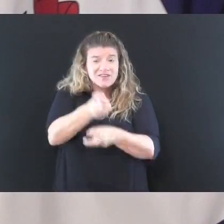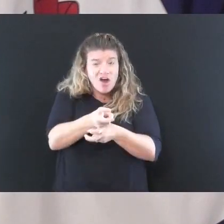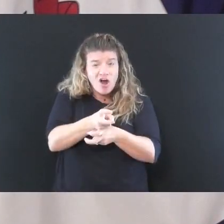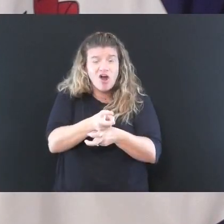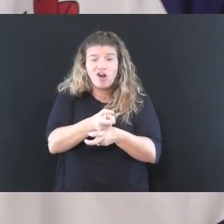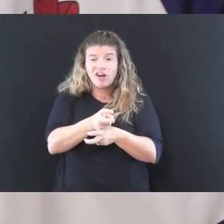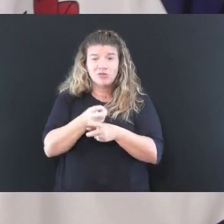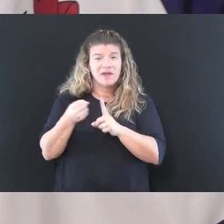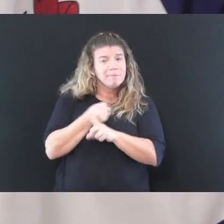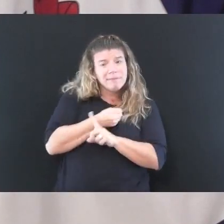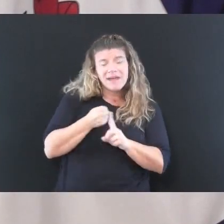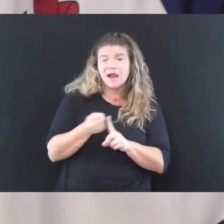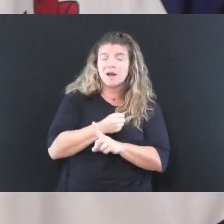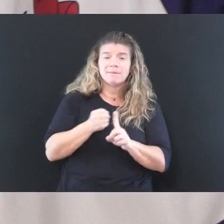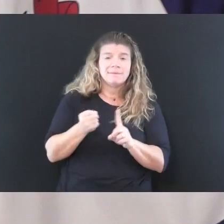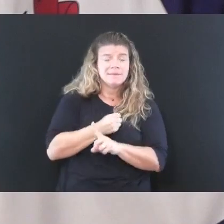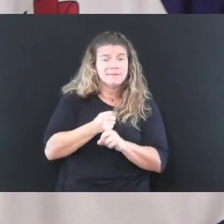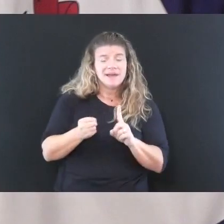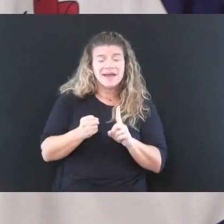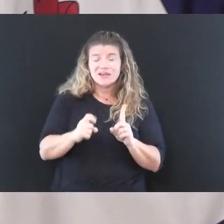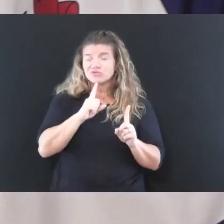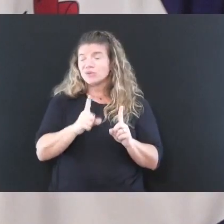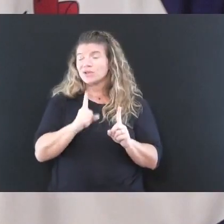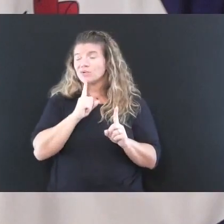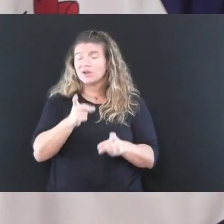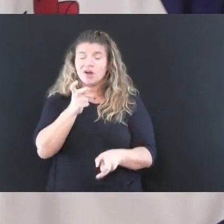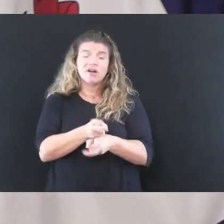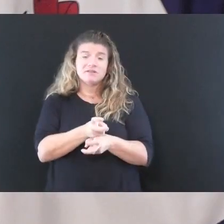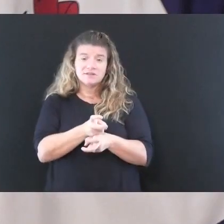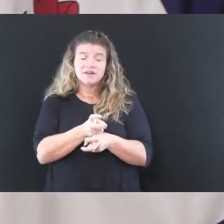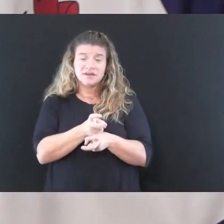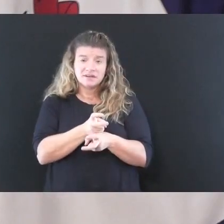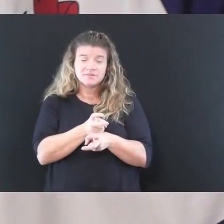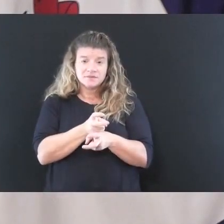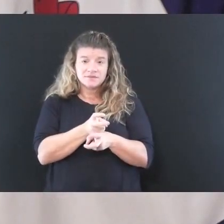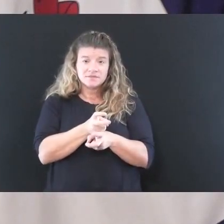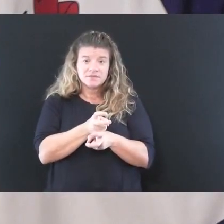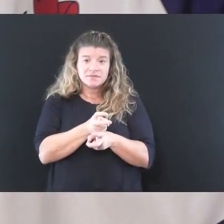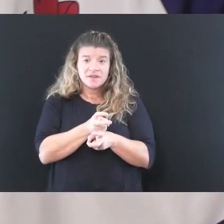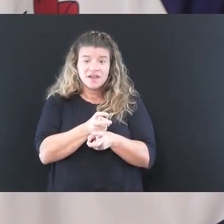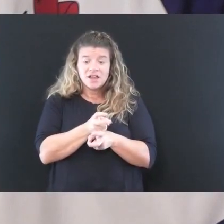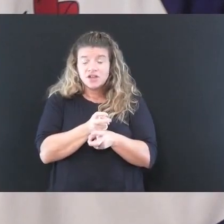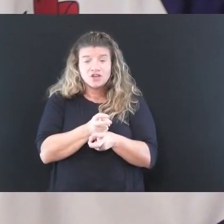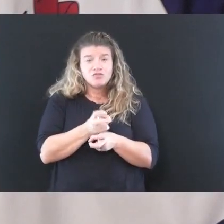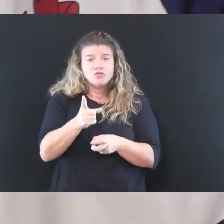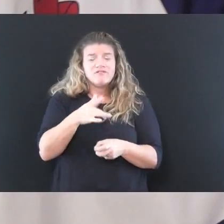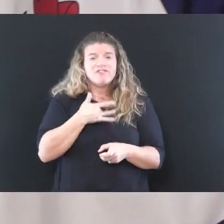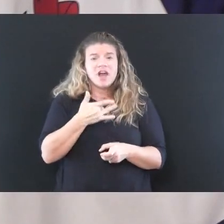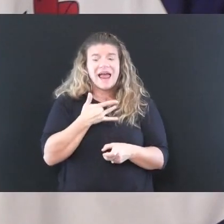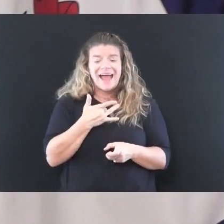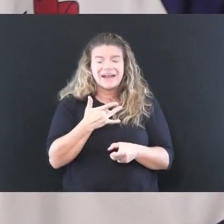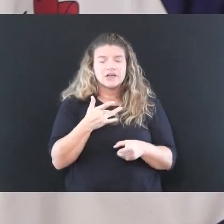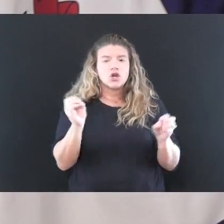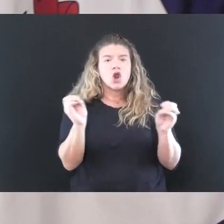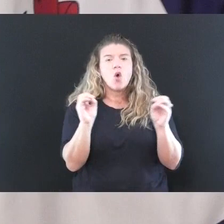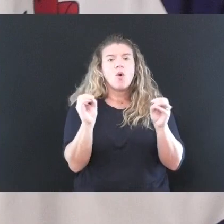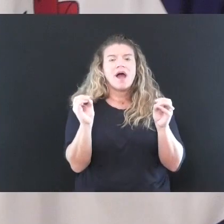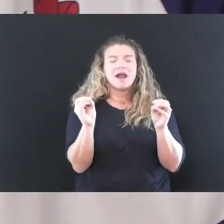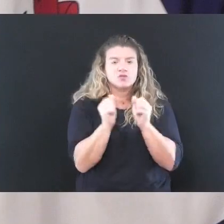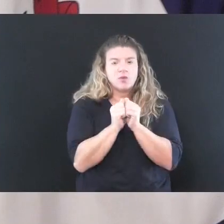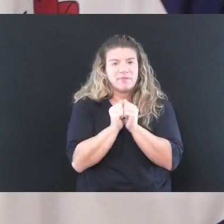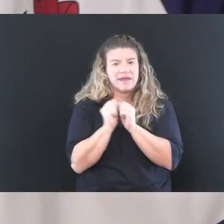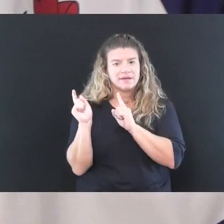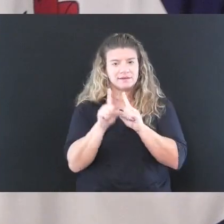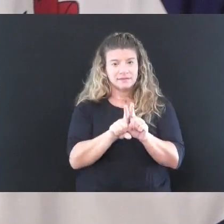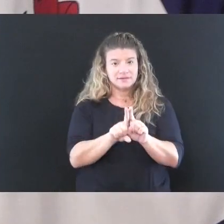get beat up. And it's really tough from the standpoint that you just feel like, well, nobody's with you.